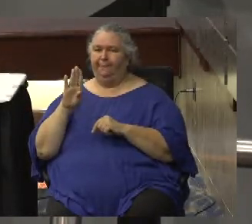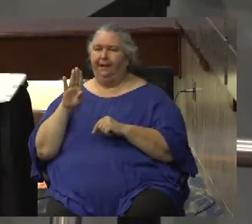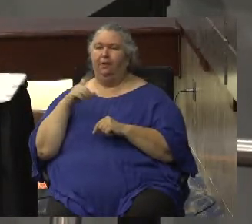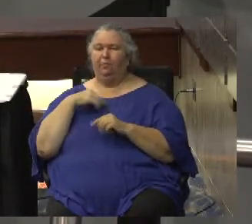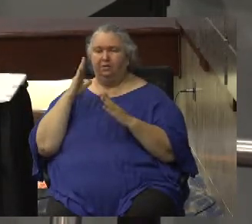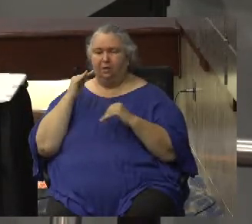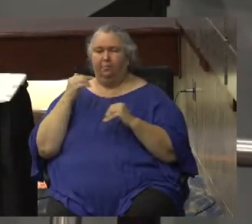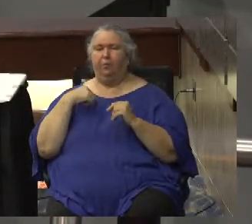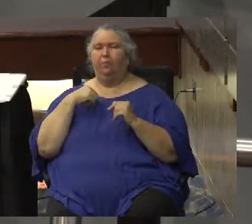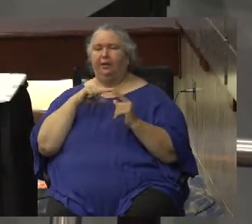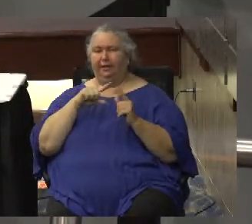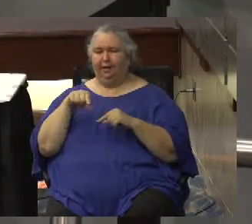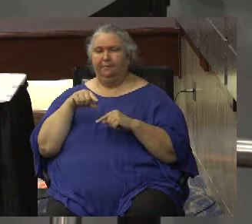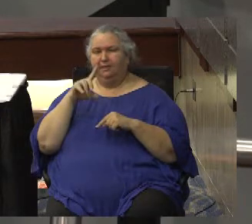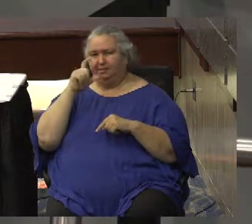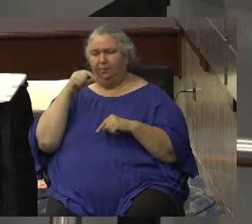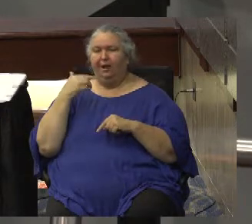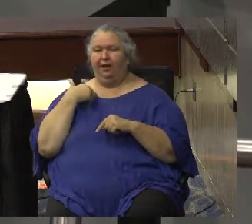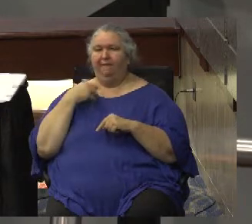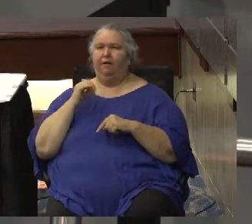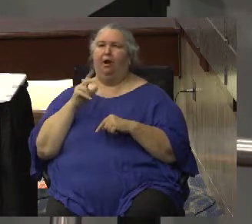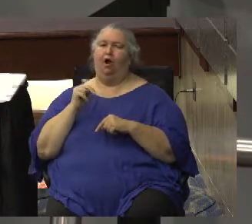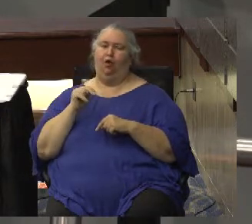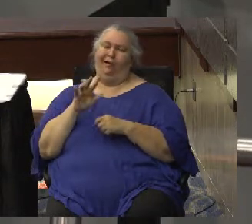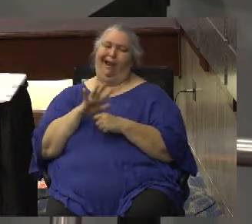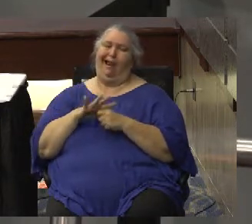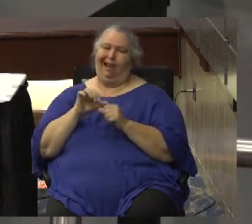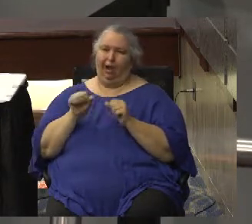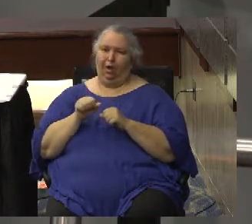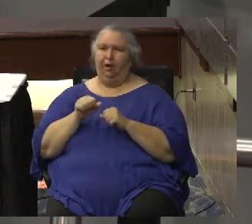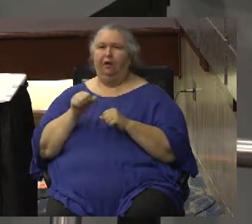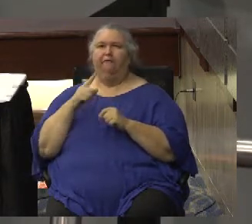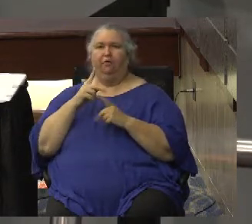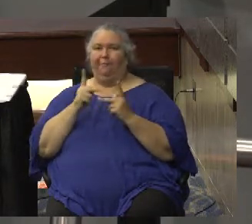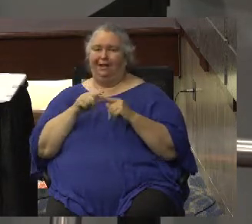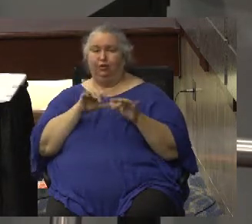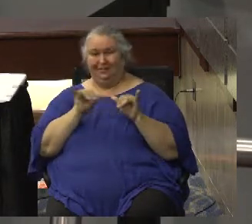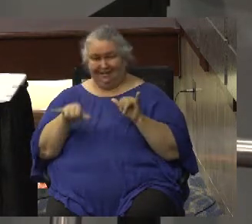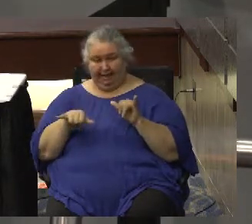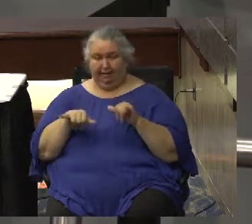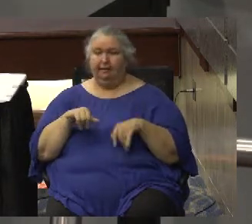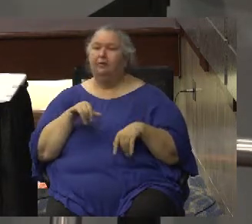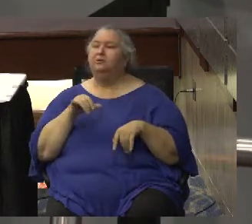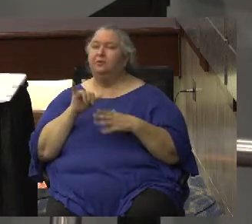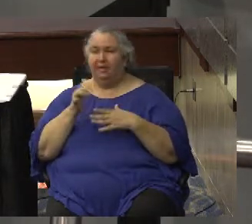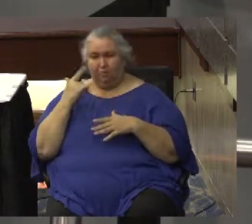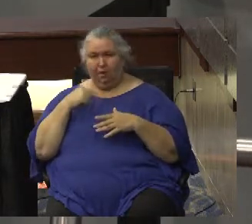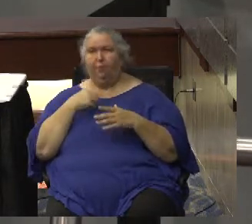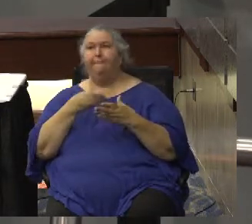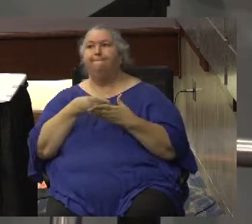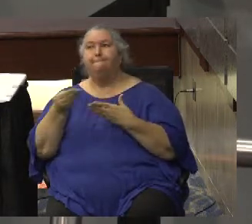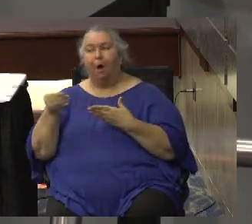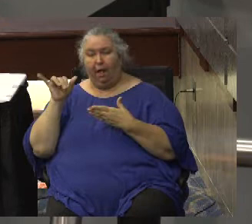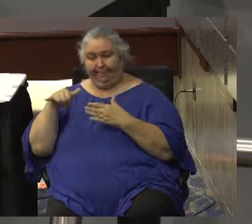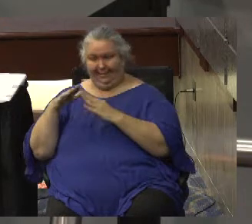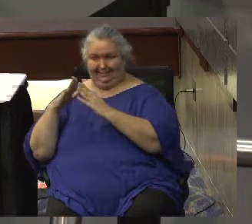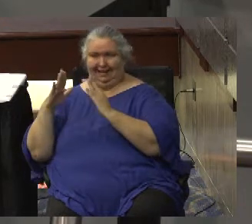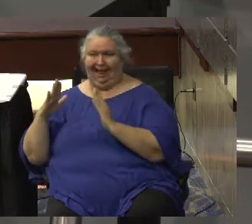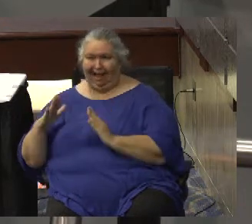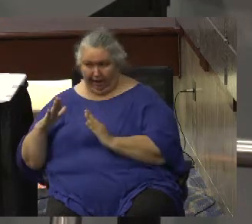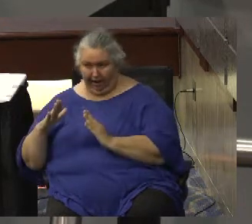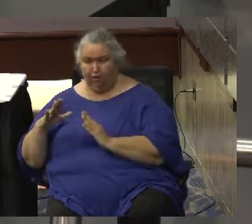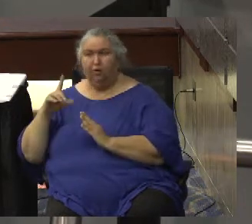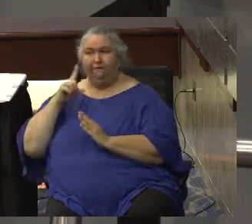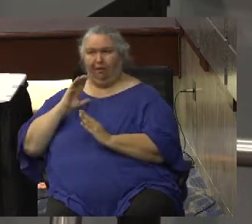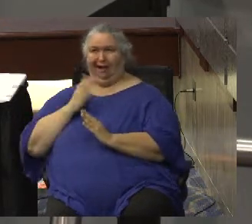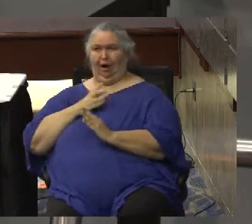came for the summers, we would have our own Airbnb or place to stay. So that's why we bought this house.